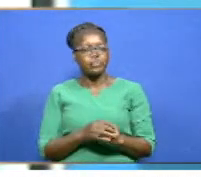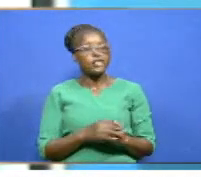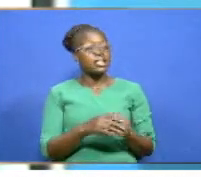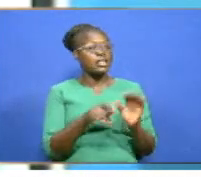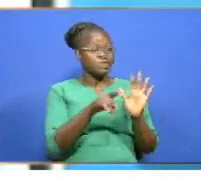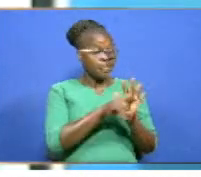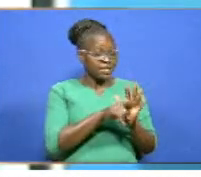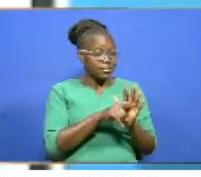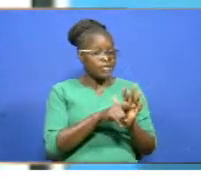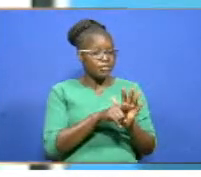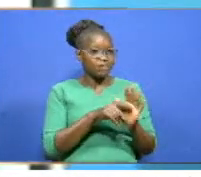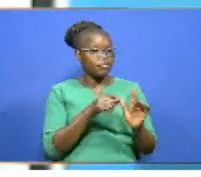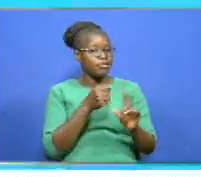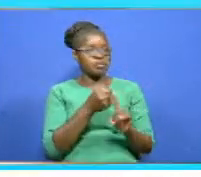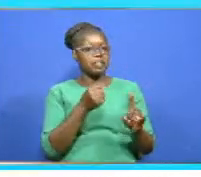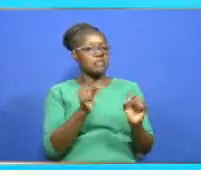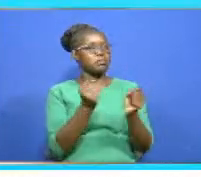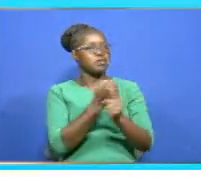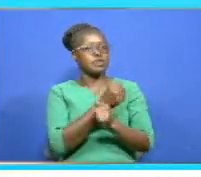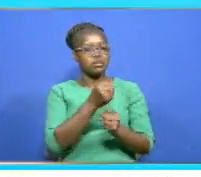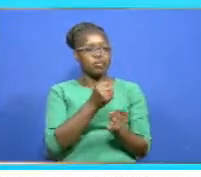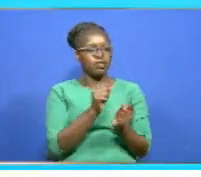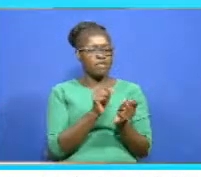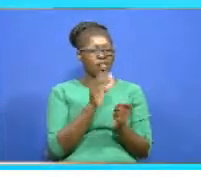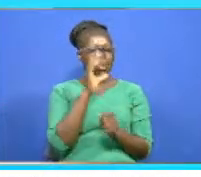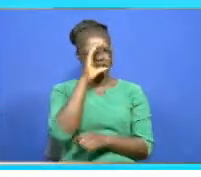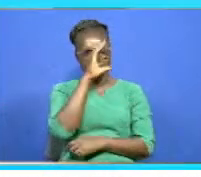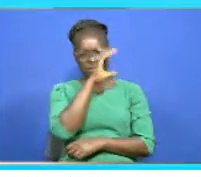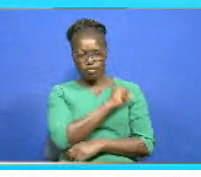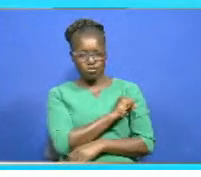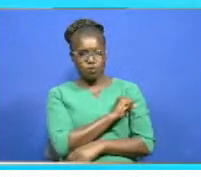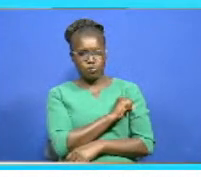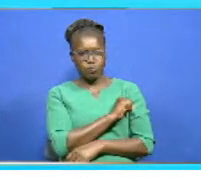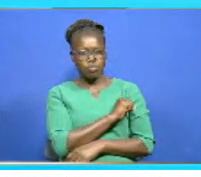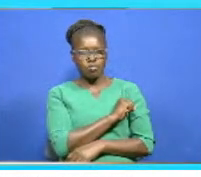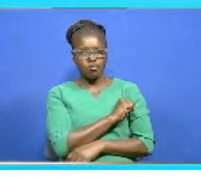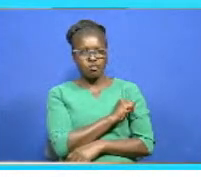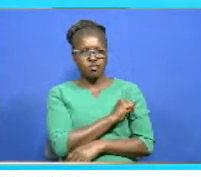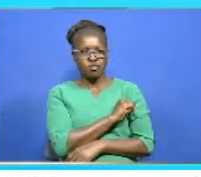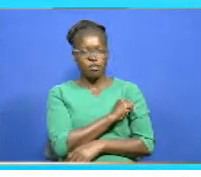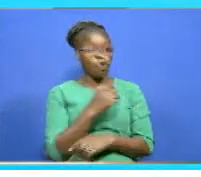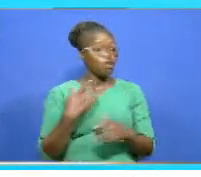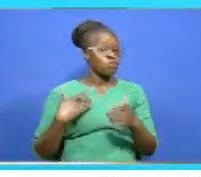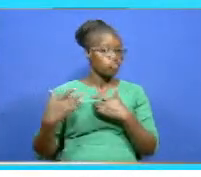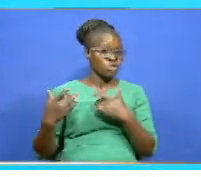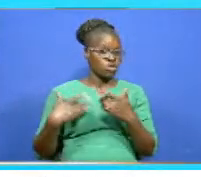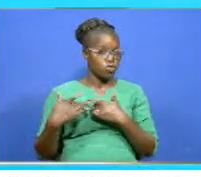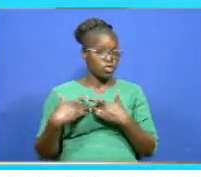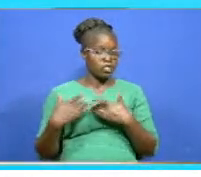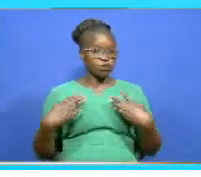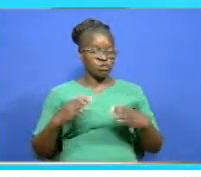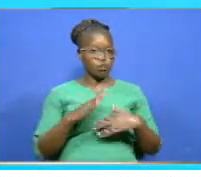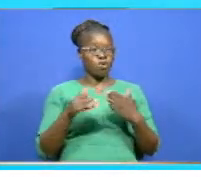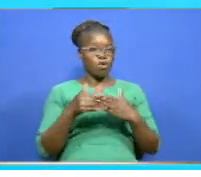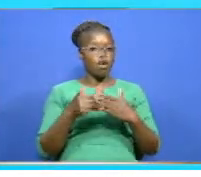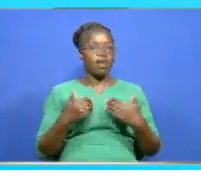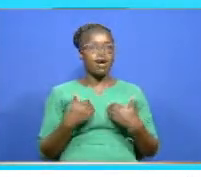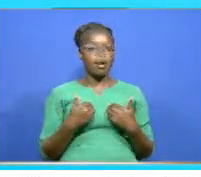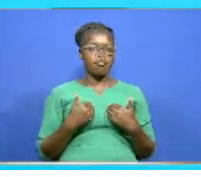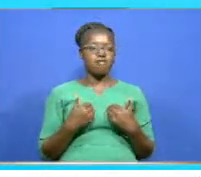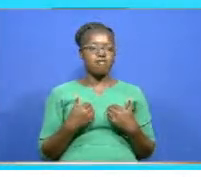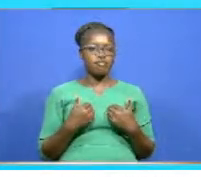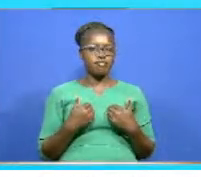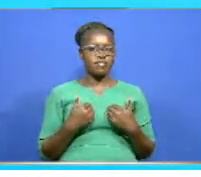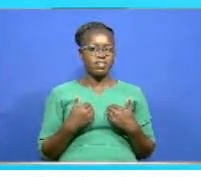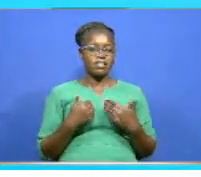negative, of course, we cannot turn a blind eye on all the concerns that have also been raised in regards to the vaccine,